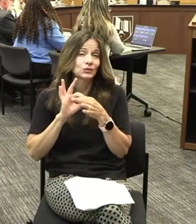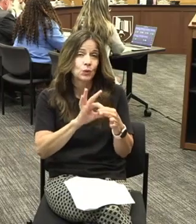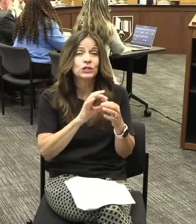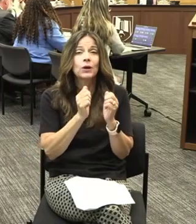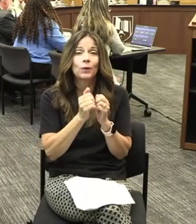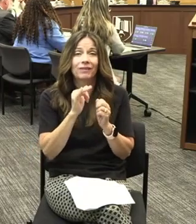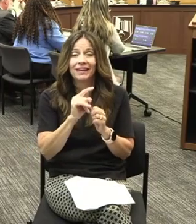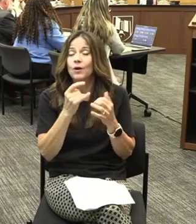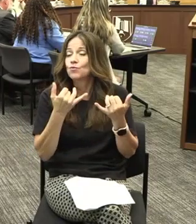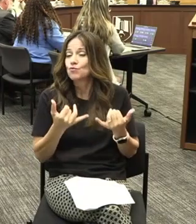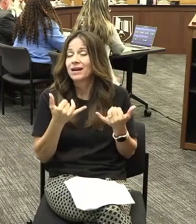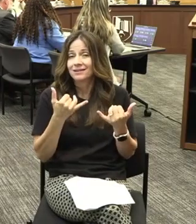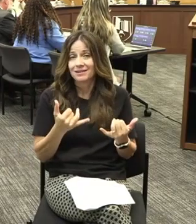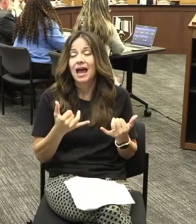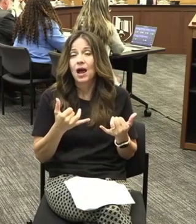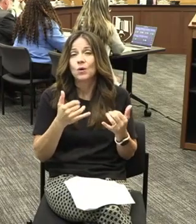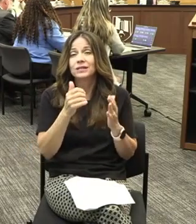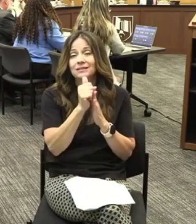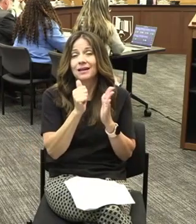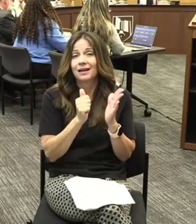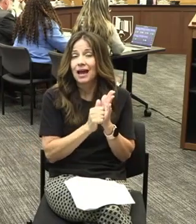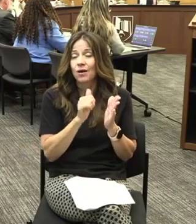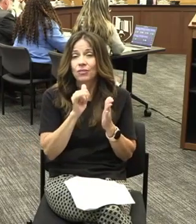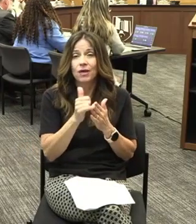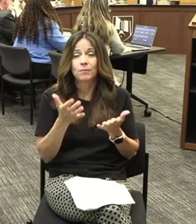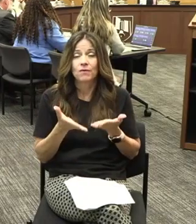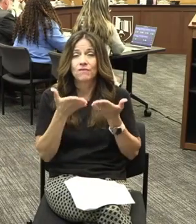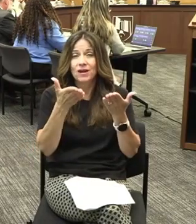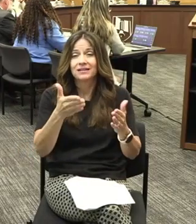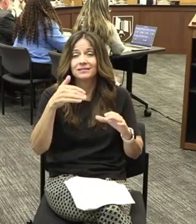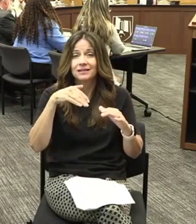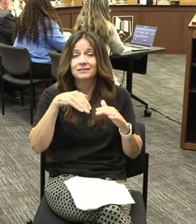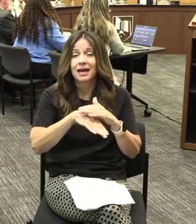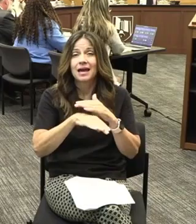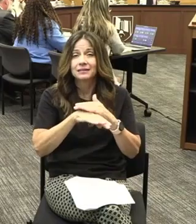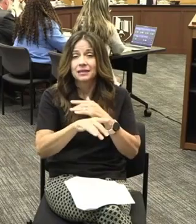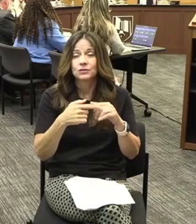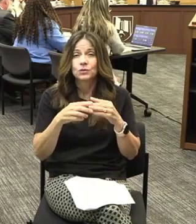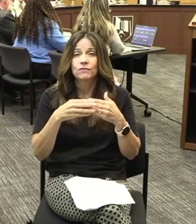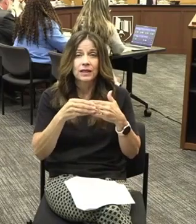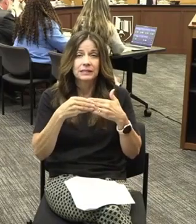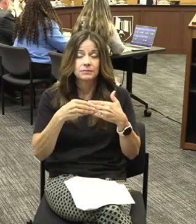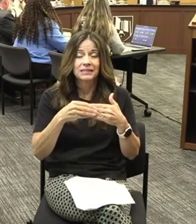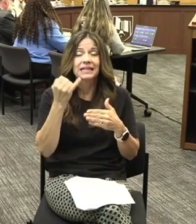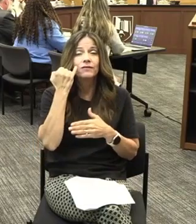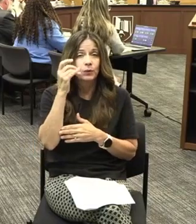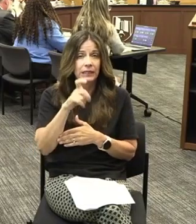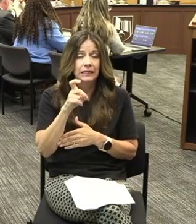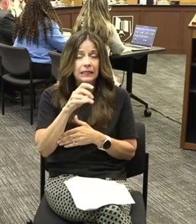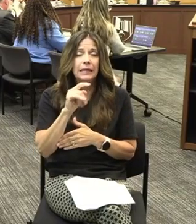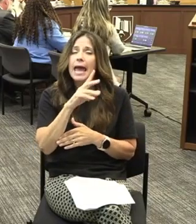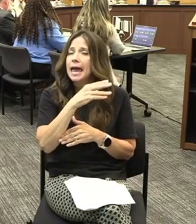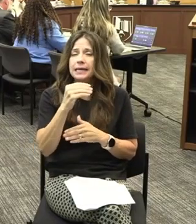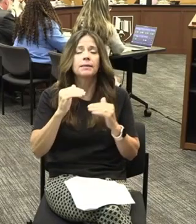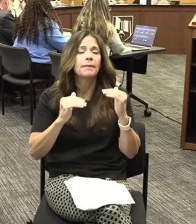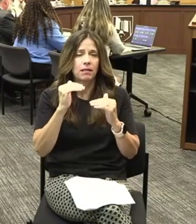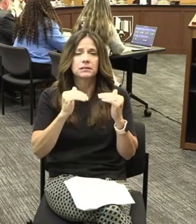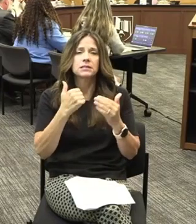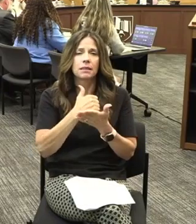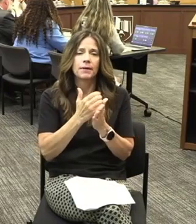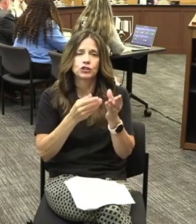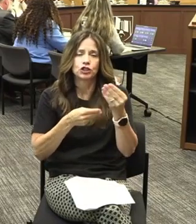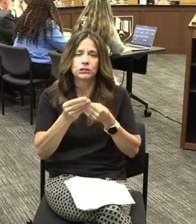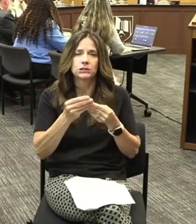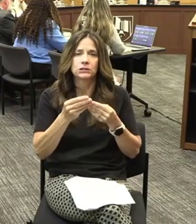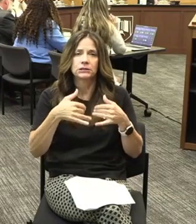And right now it's sitting in an account that just provides us access to flexibility should we need it. And it does balance the operating budget.